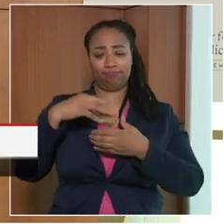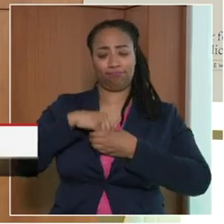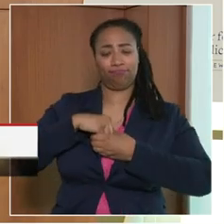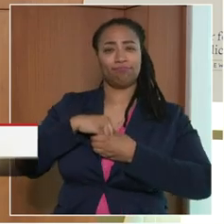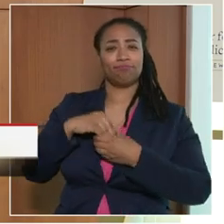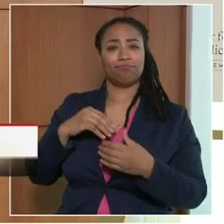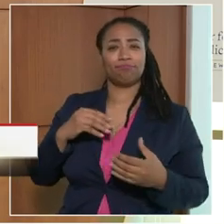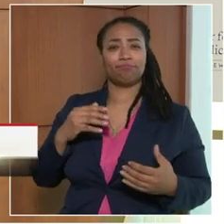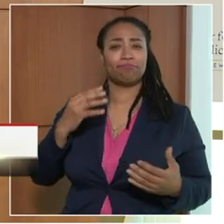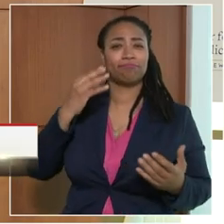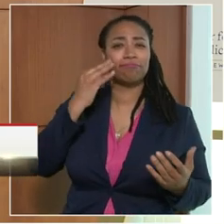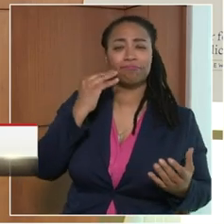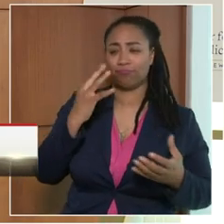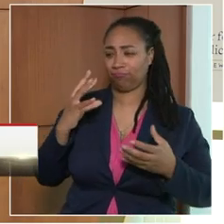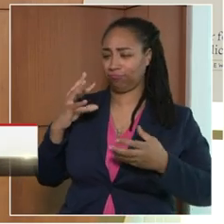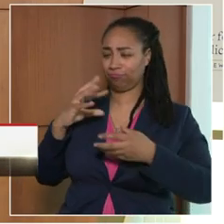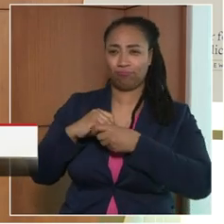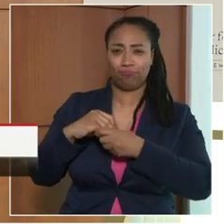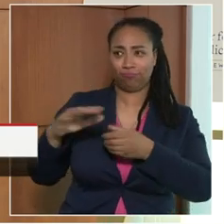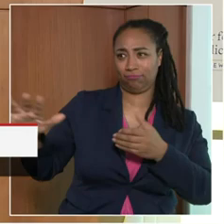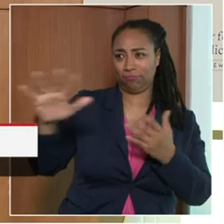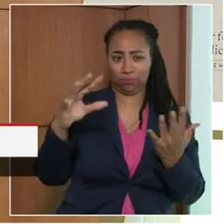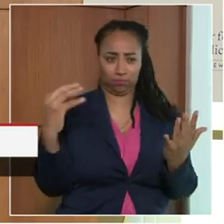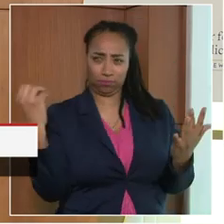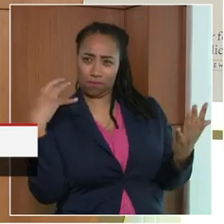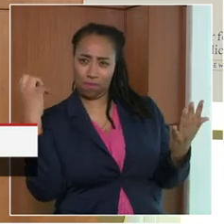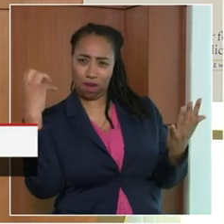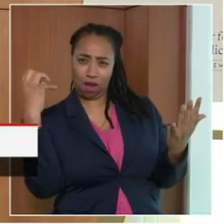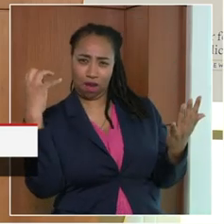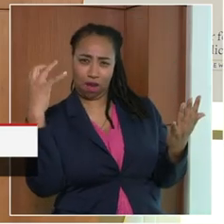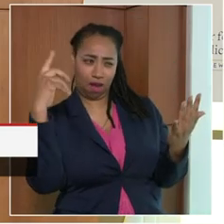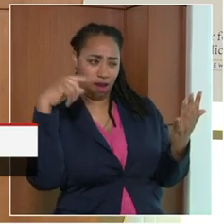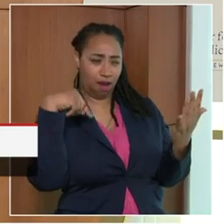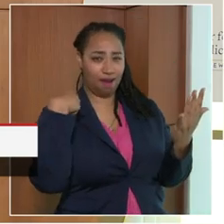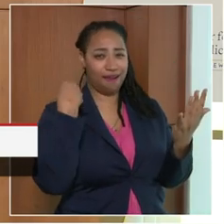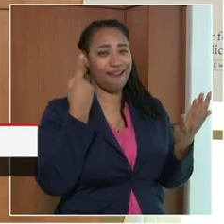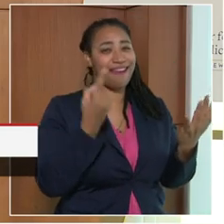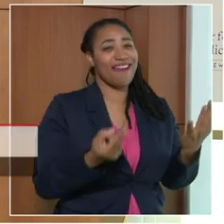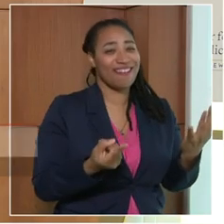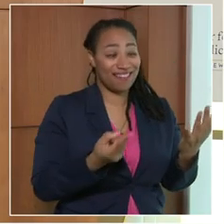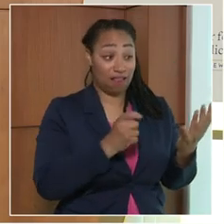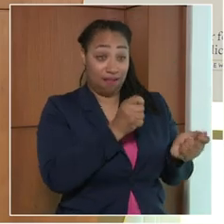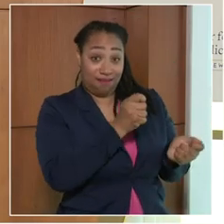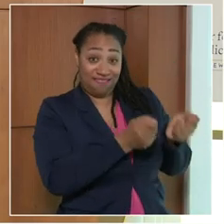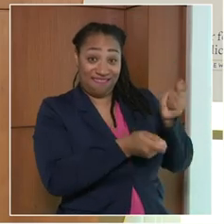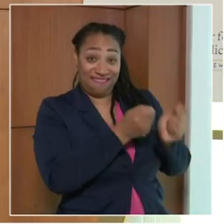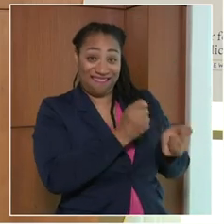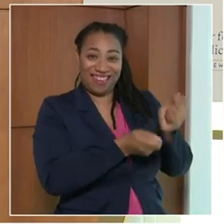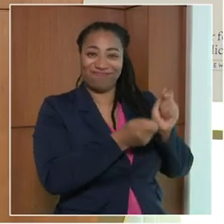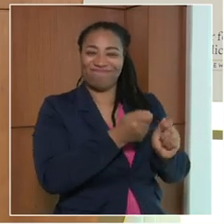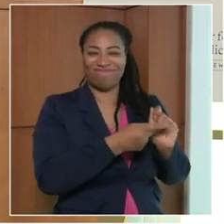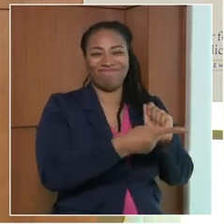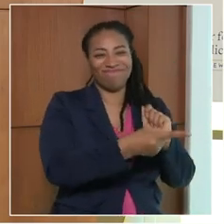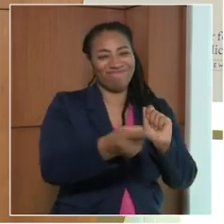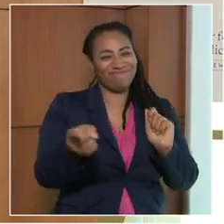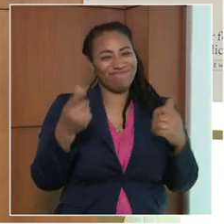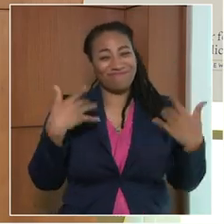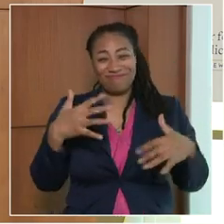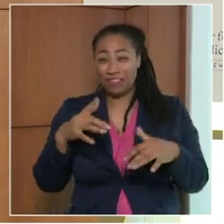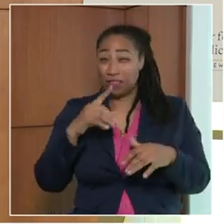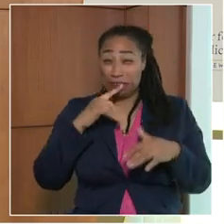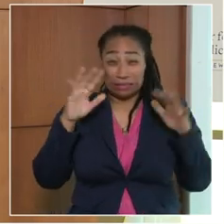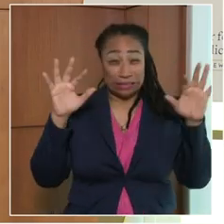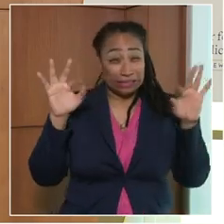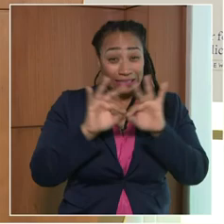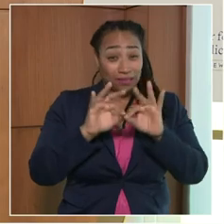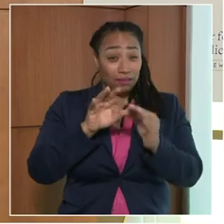By engaging in this immersive and collaborative learning experience, you, our inaugural